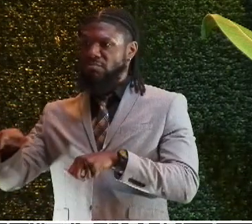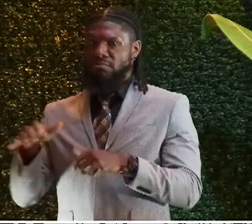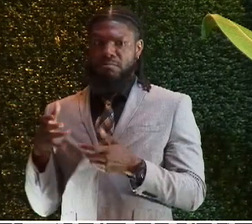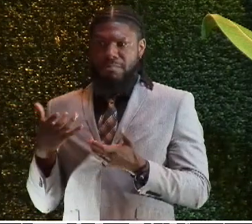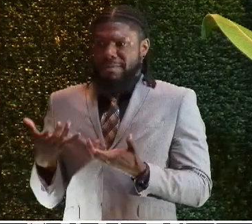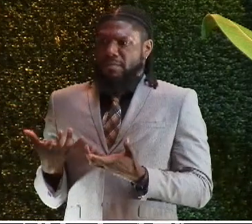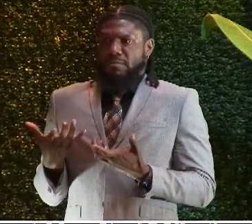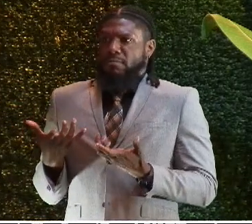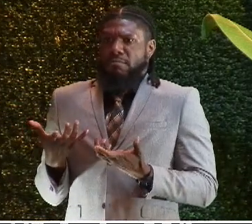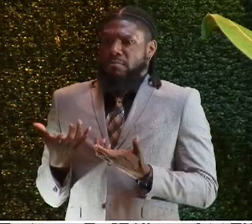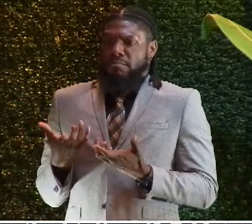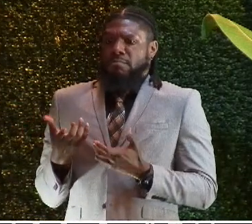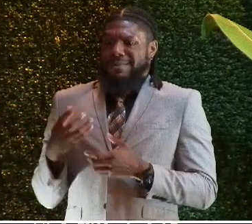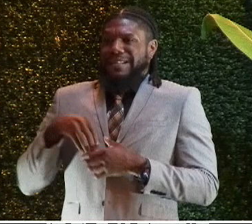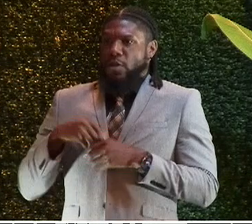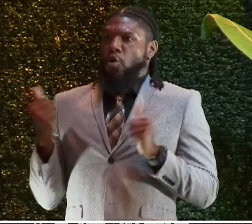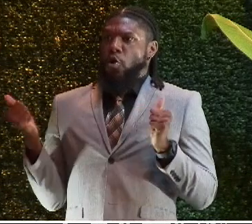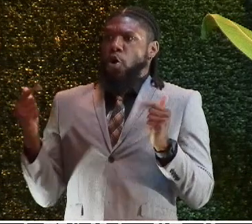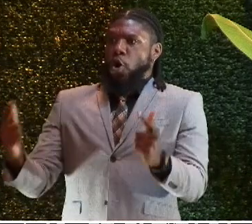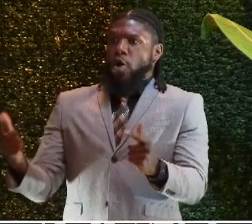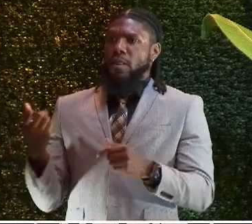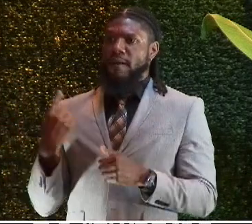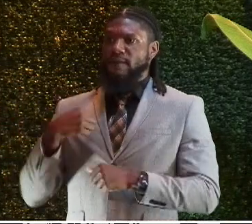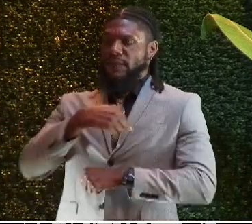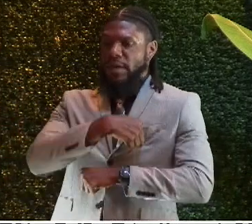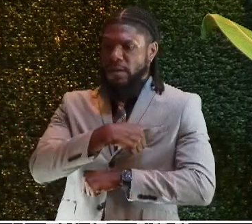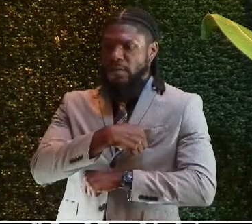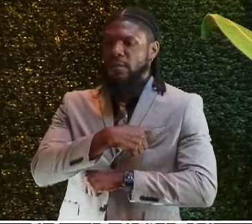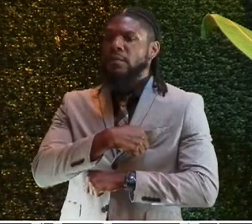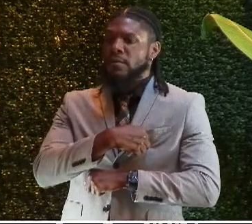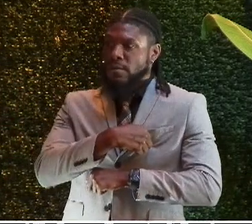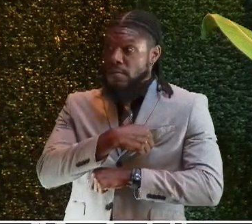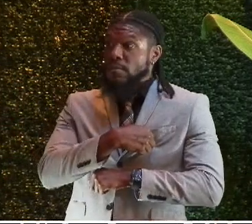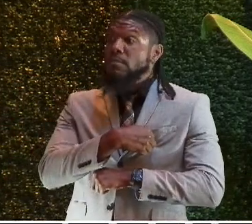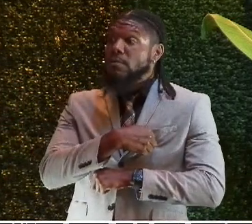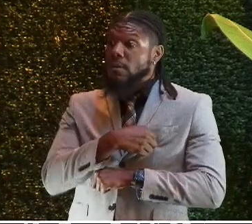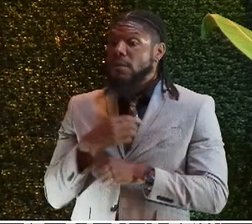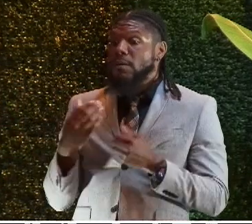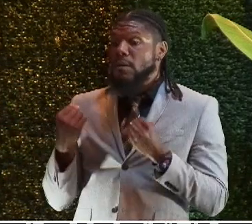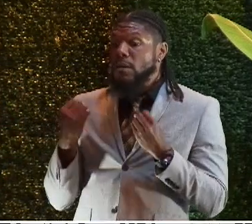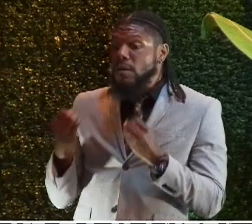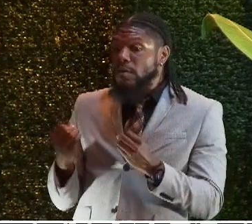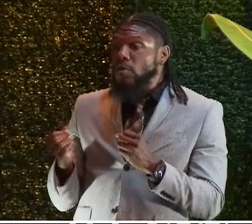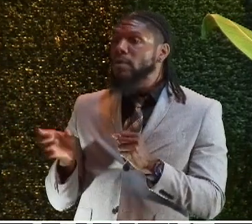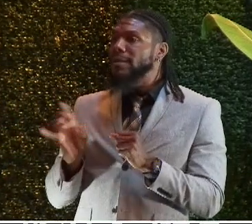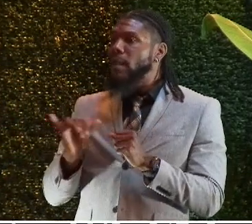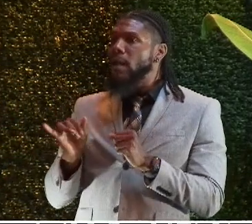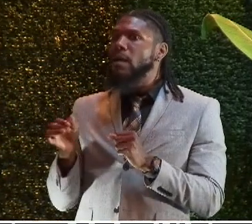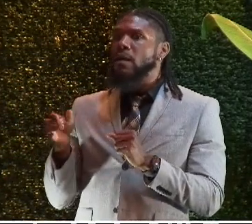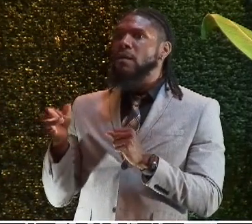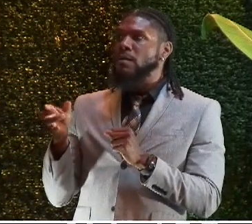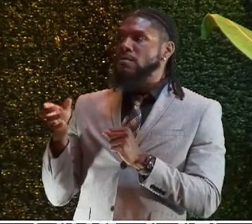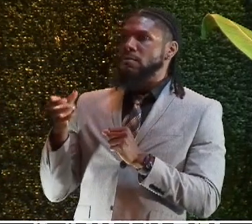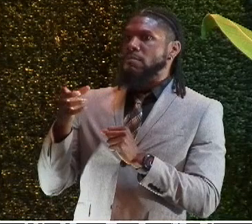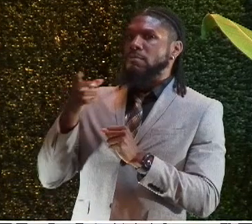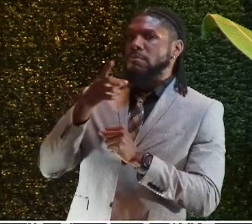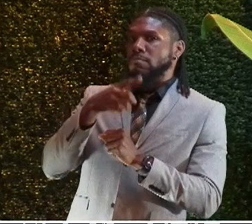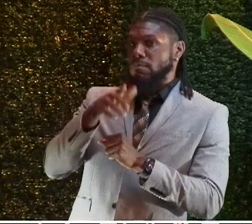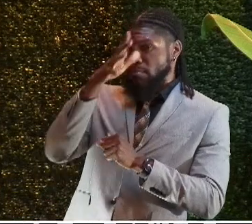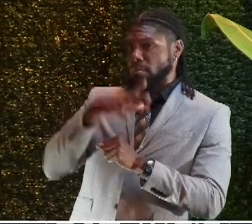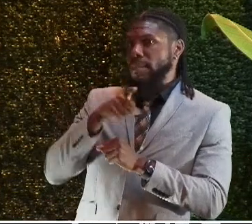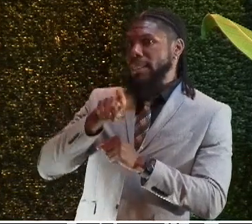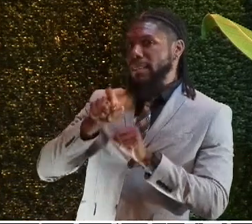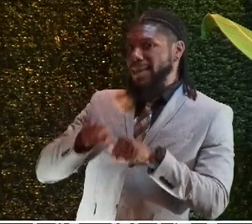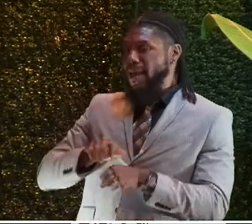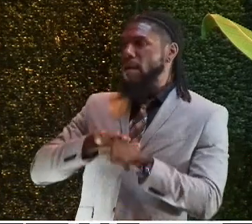So there's almost like a fool's errand where they think that they can oppress feminine energy. Because